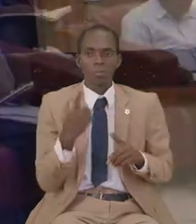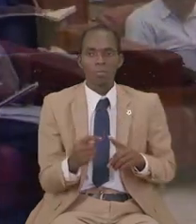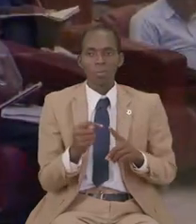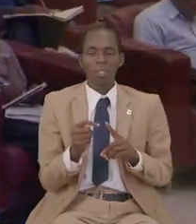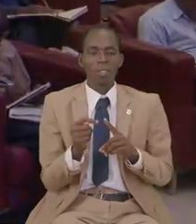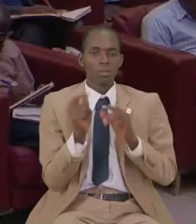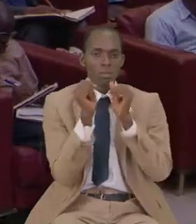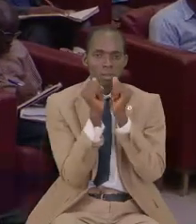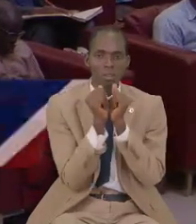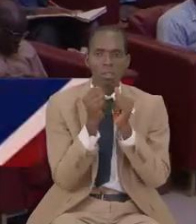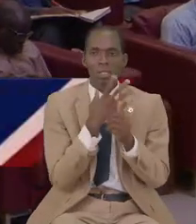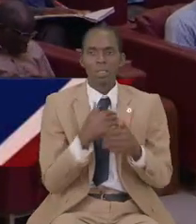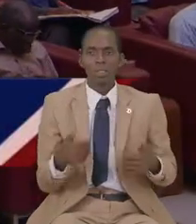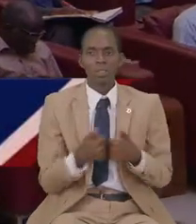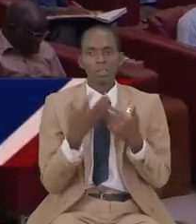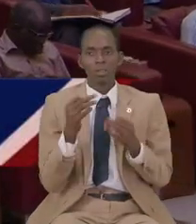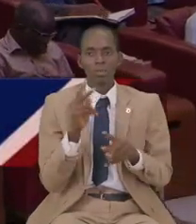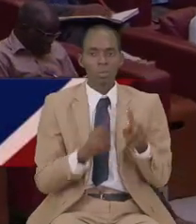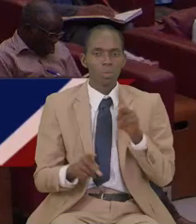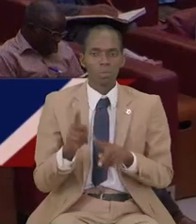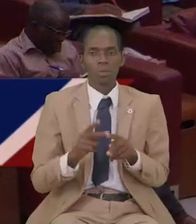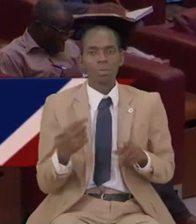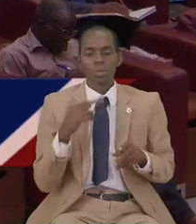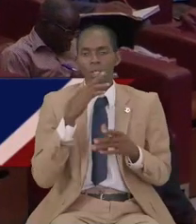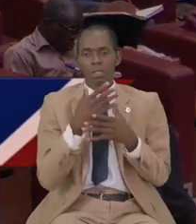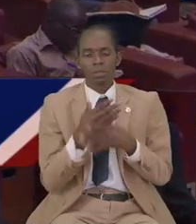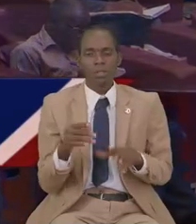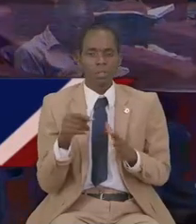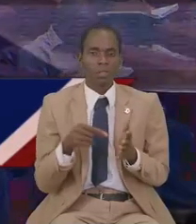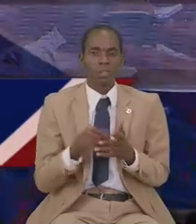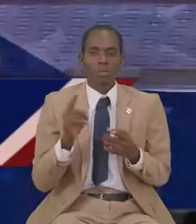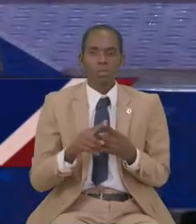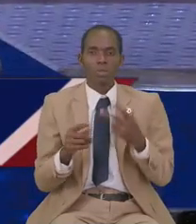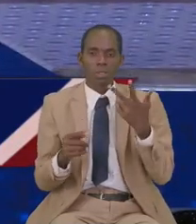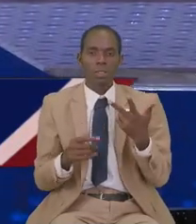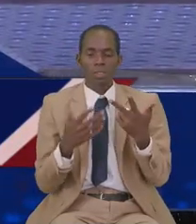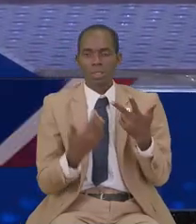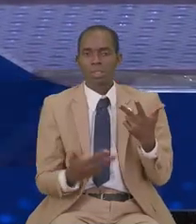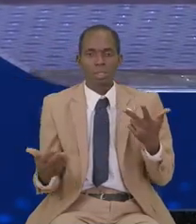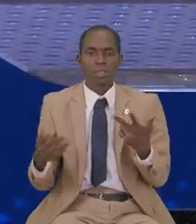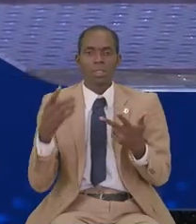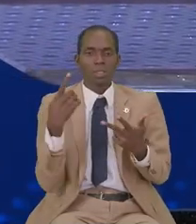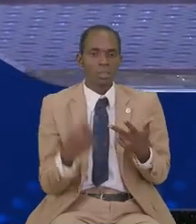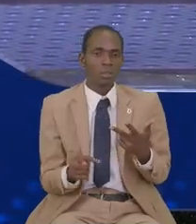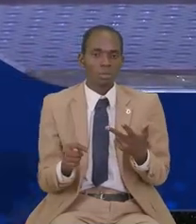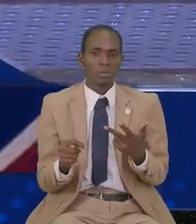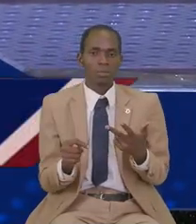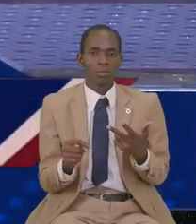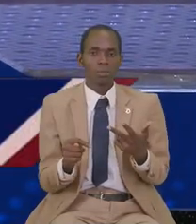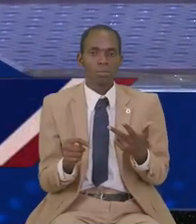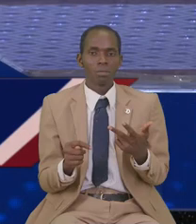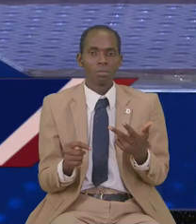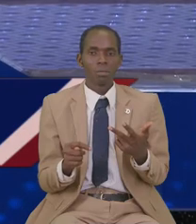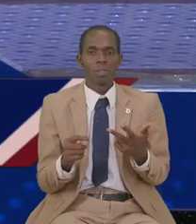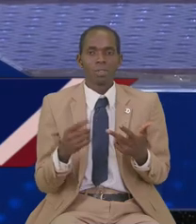and challenge of the people. We're dividing this to three parts. Look at number one, the predicted captivity